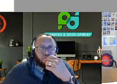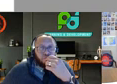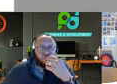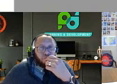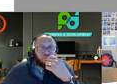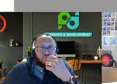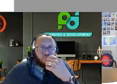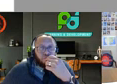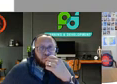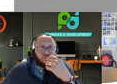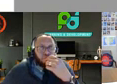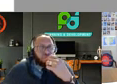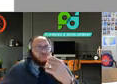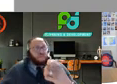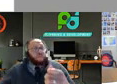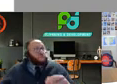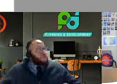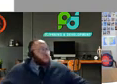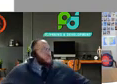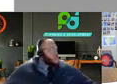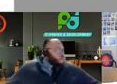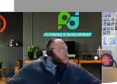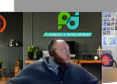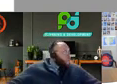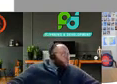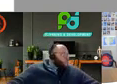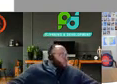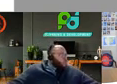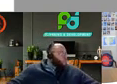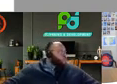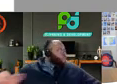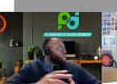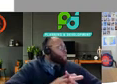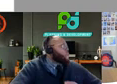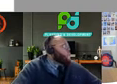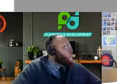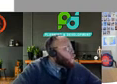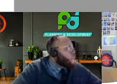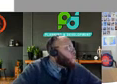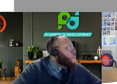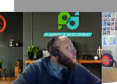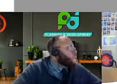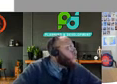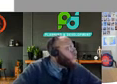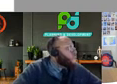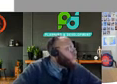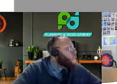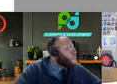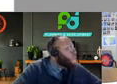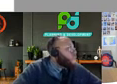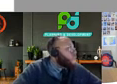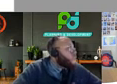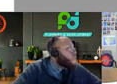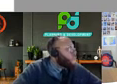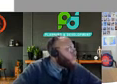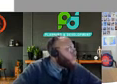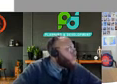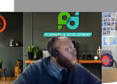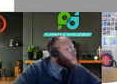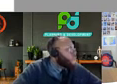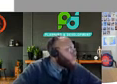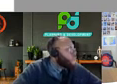So the property again is about half a mile from its closest edge to the Dunloring-Merrifield